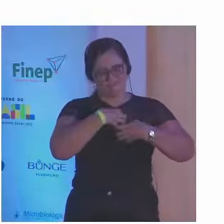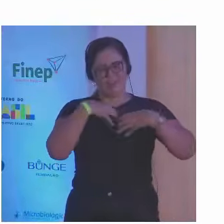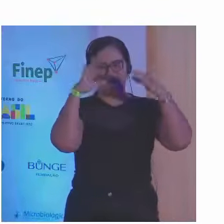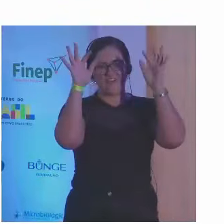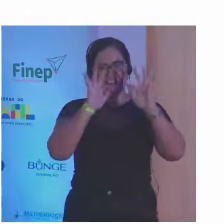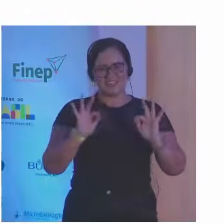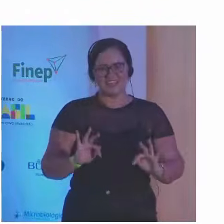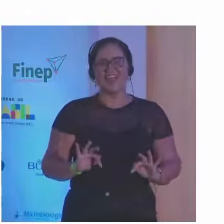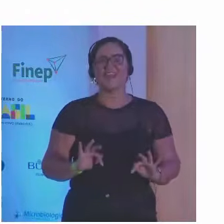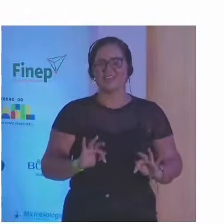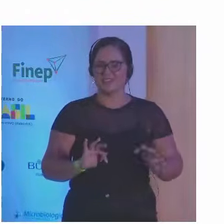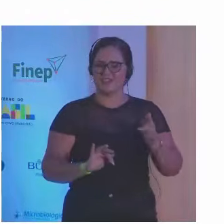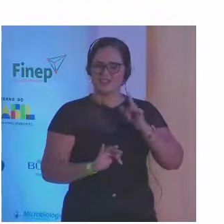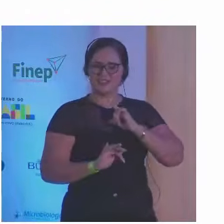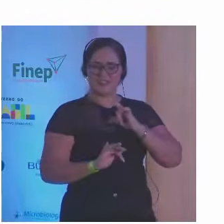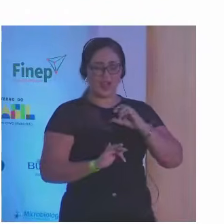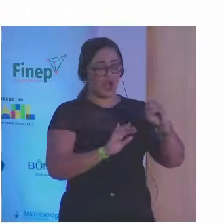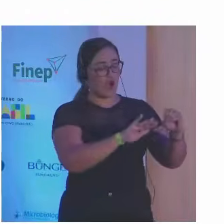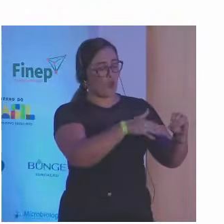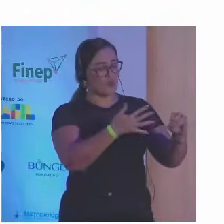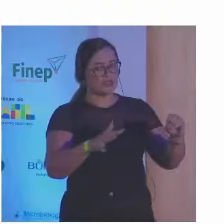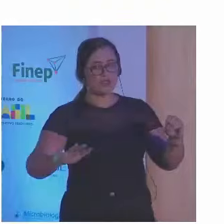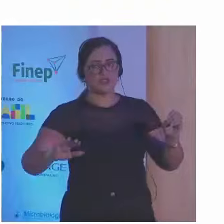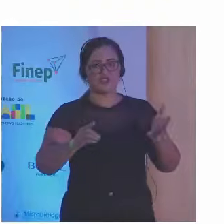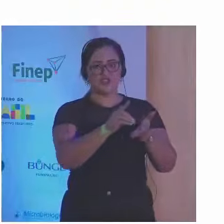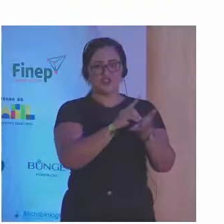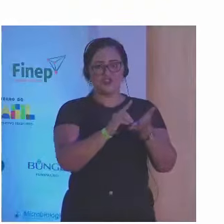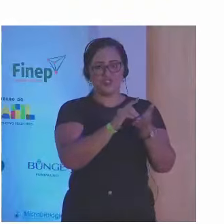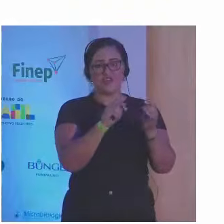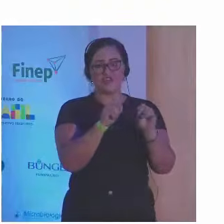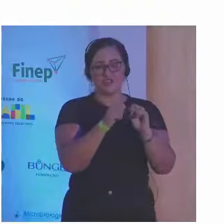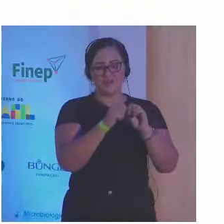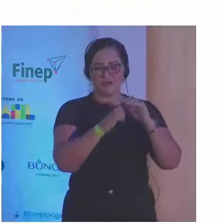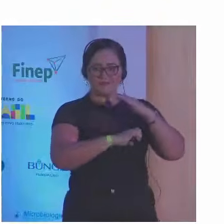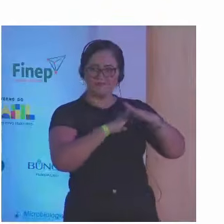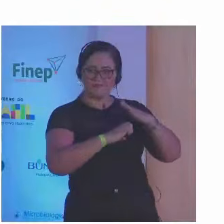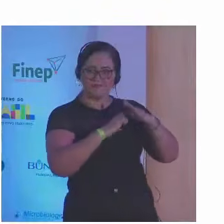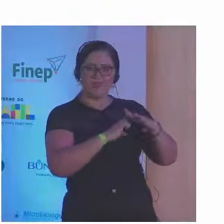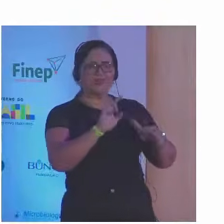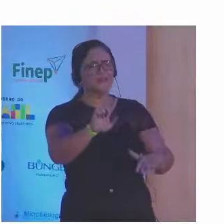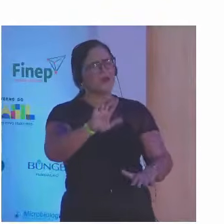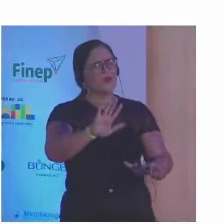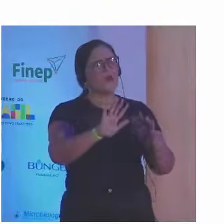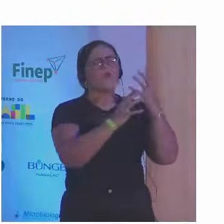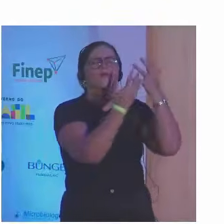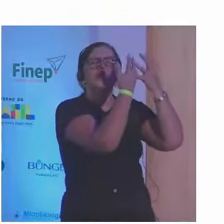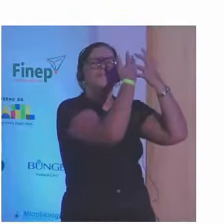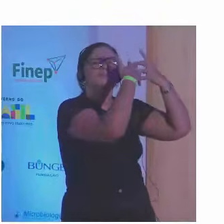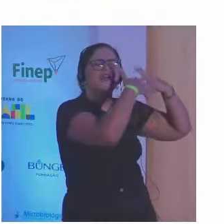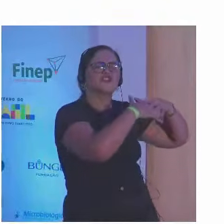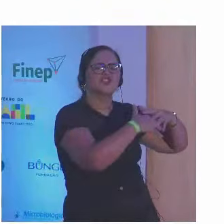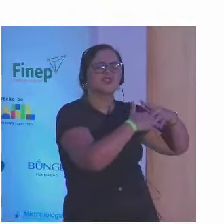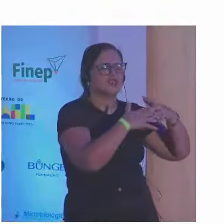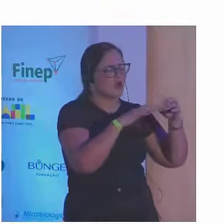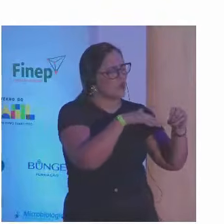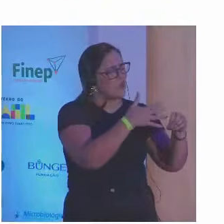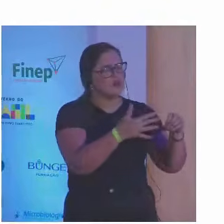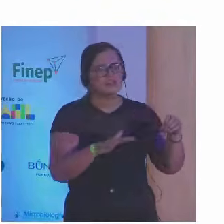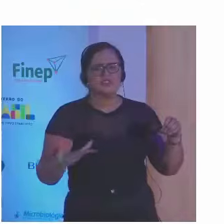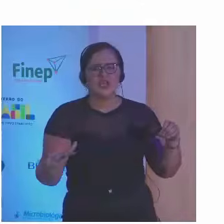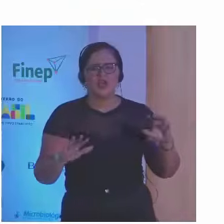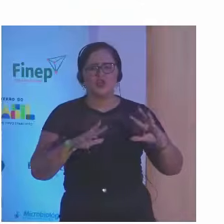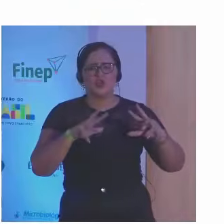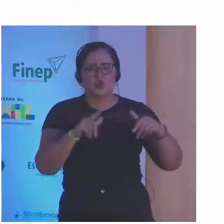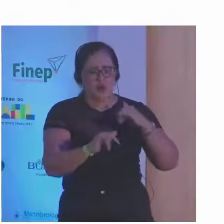this digital ocean. This is what we do at Mercator. So imagine a global ocean, completely virtual, digital, and every 2 minutes